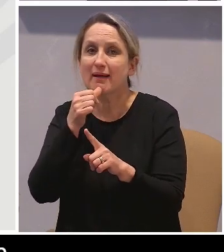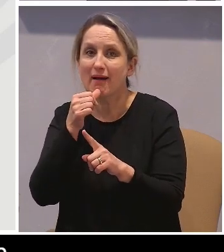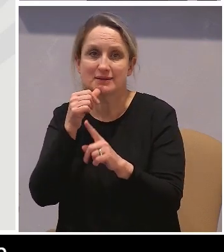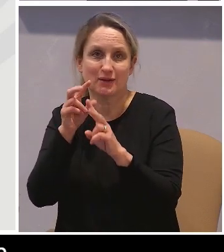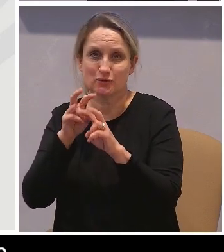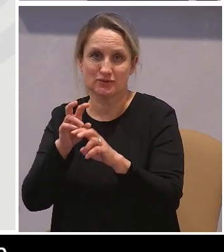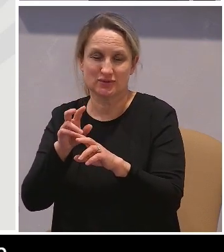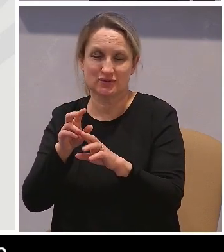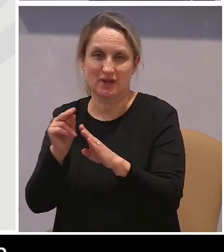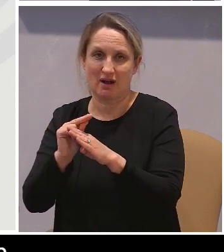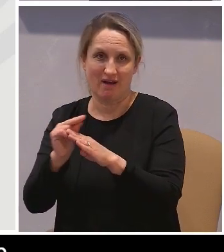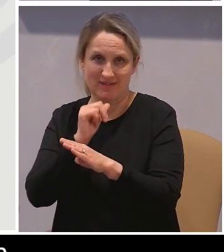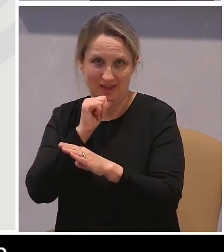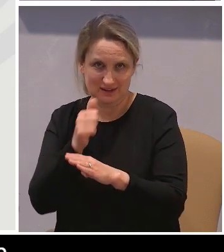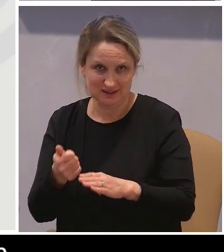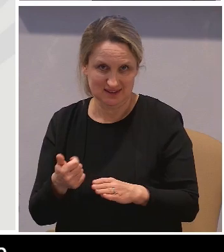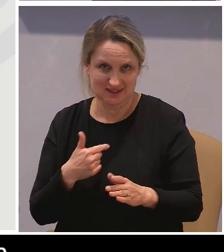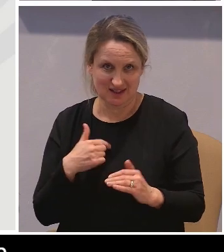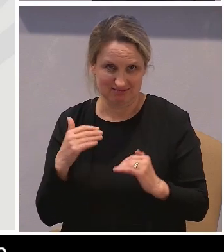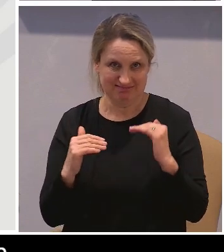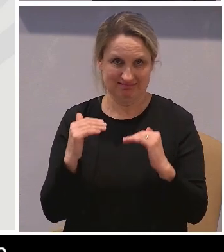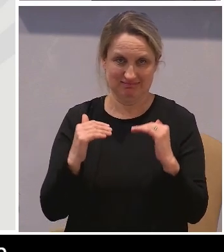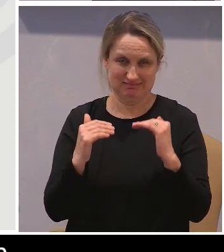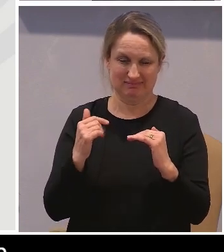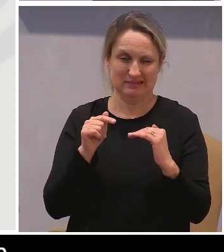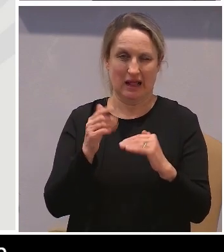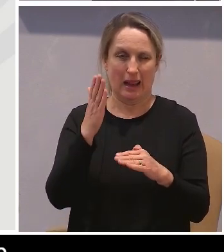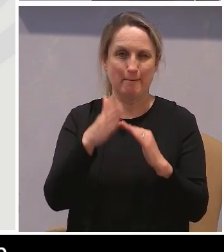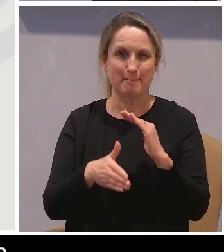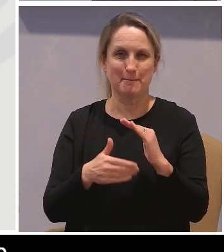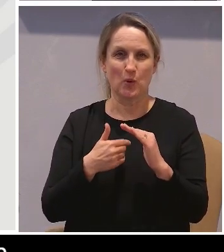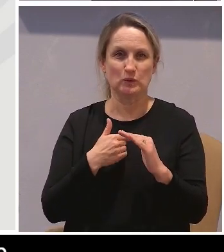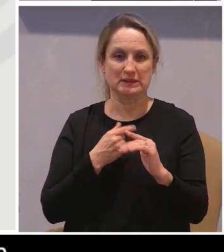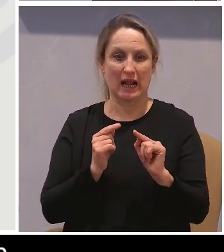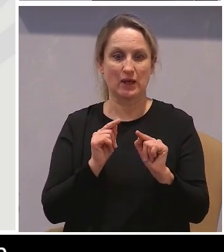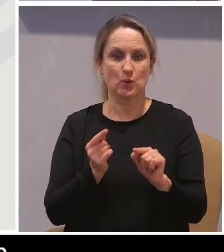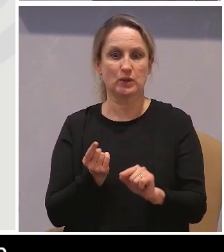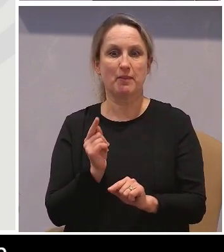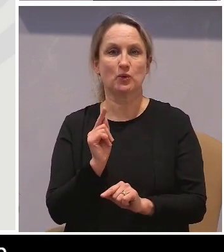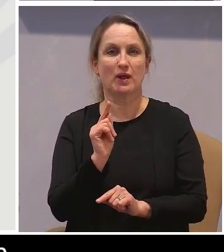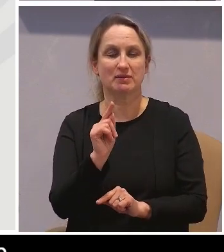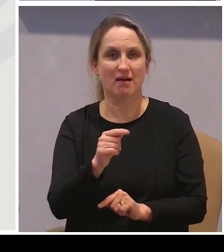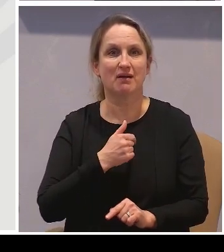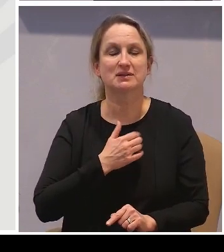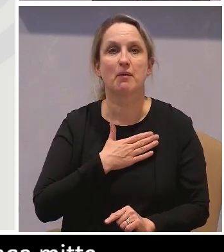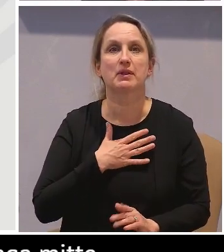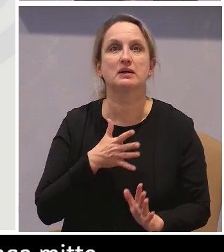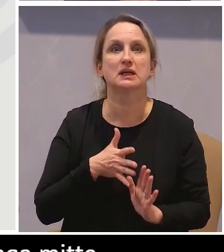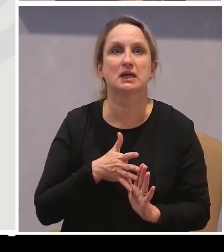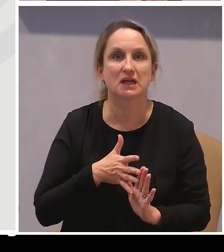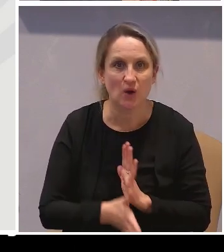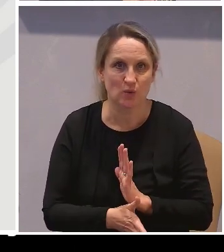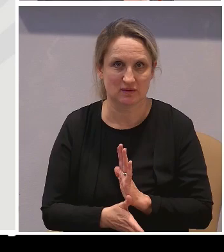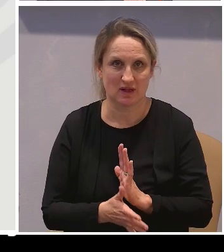two options. The see koht on, mille juurde child might get the best treatment available, but not the innovative